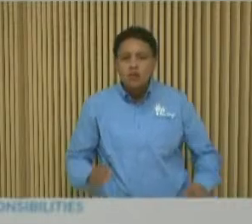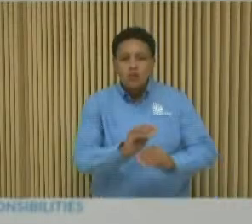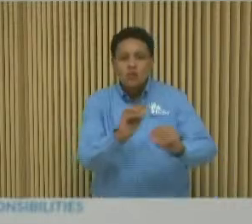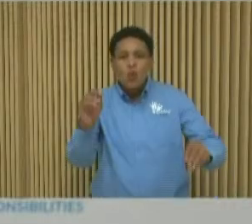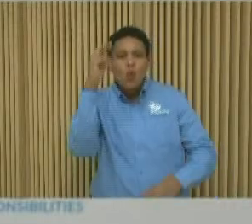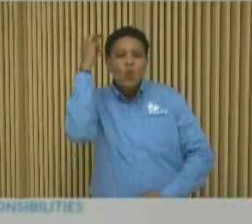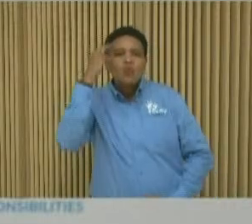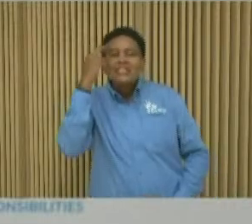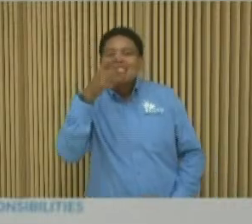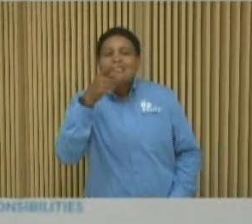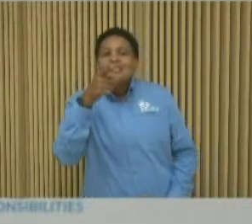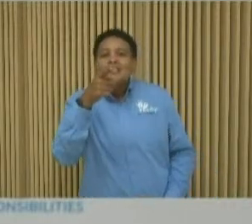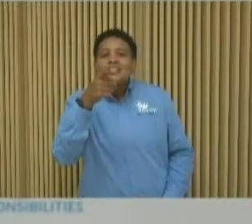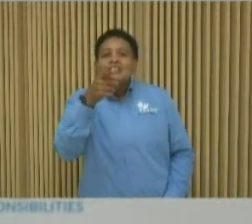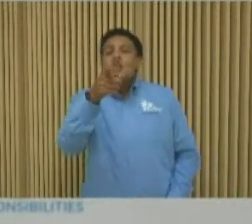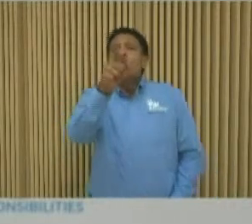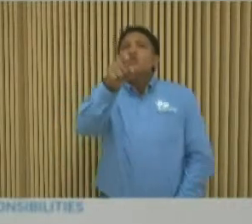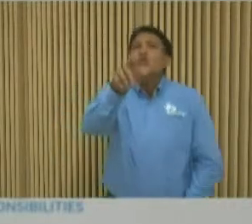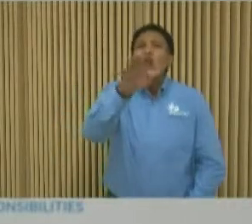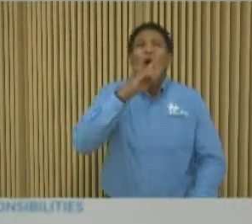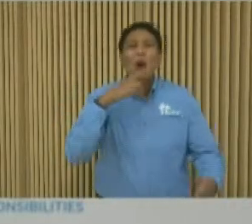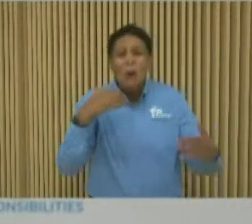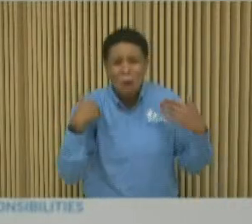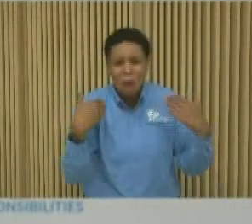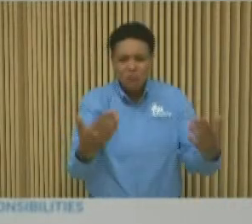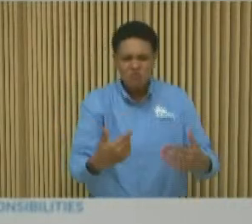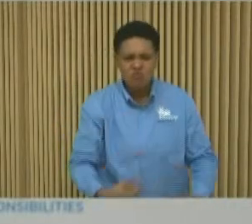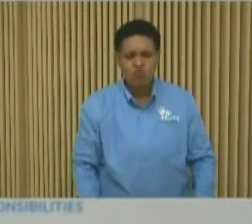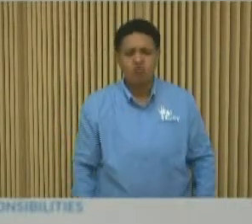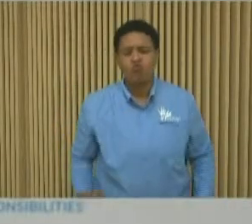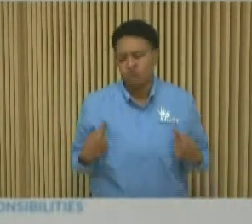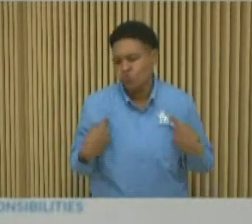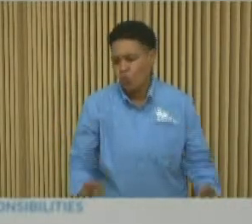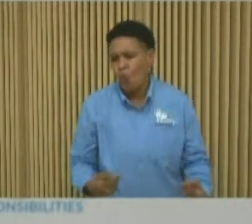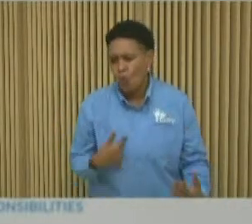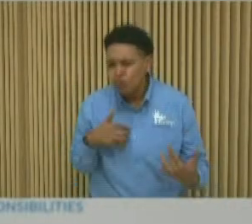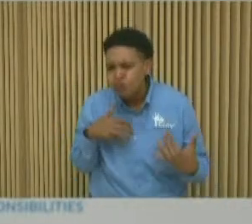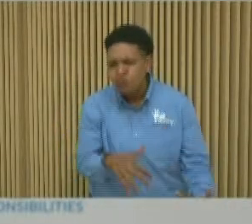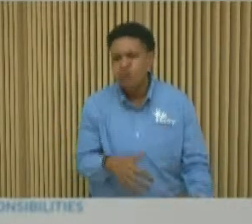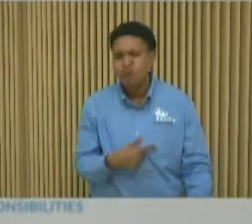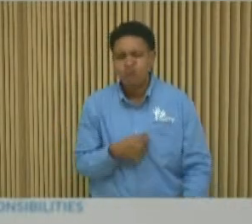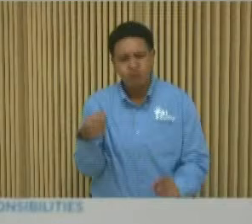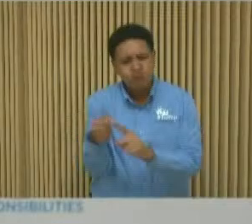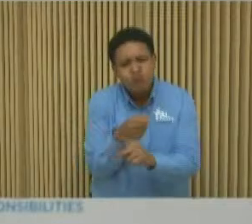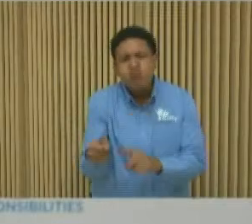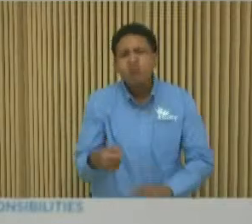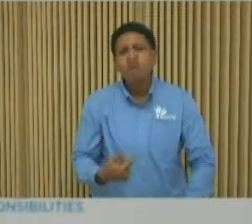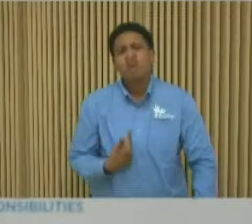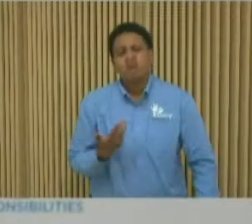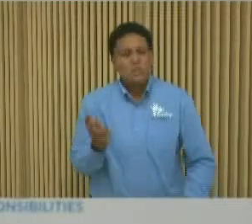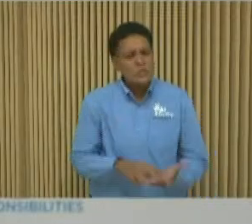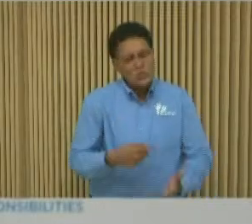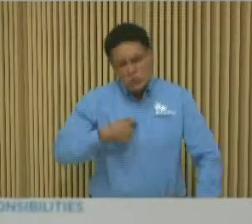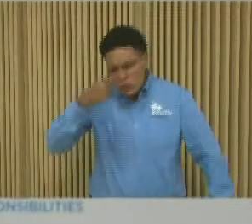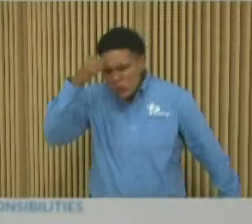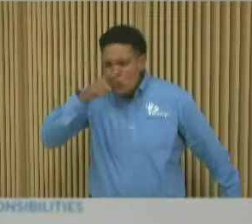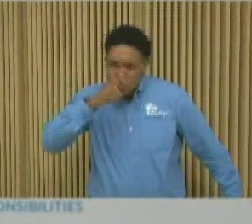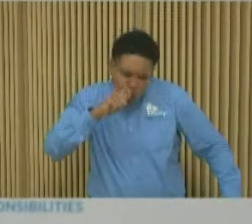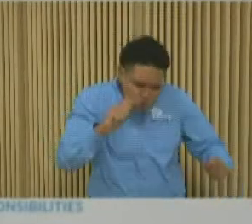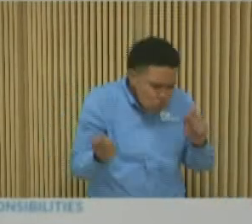reason to resolve it with abuses,